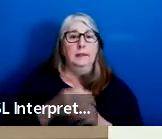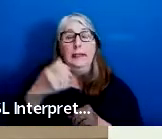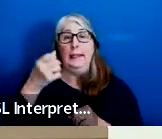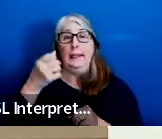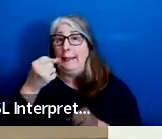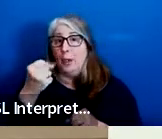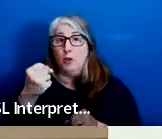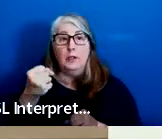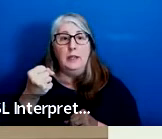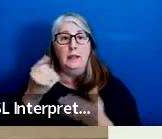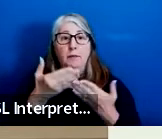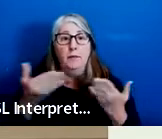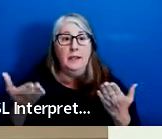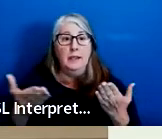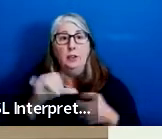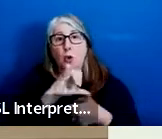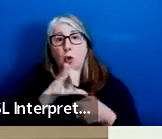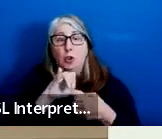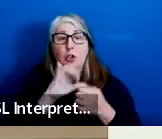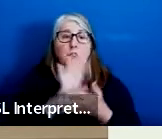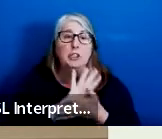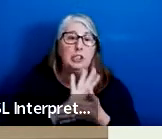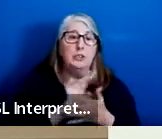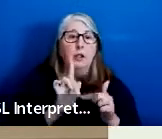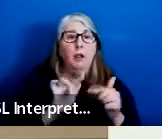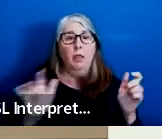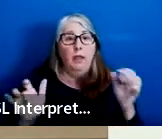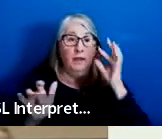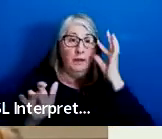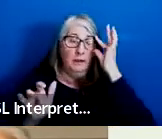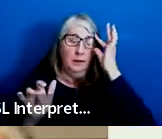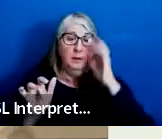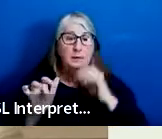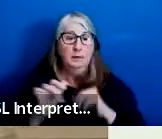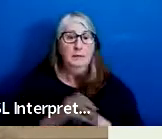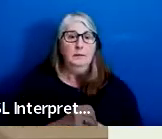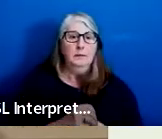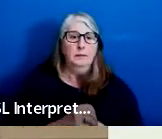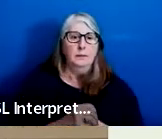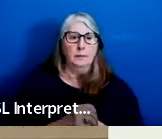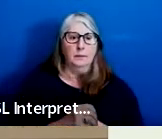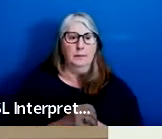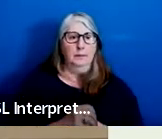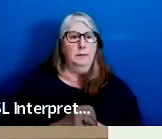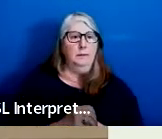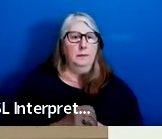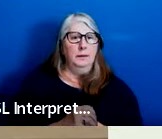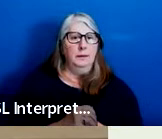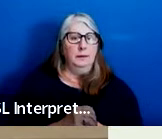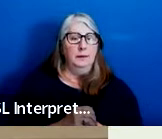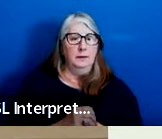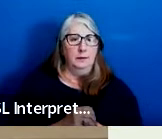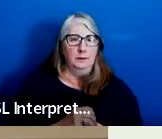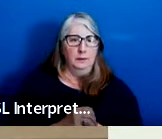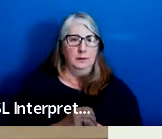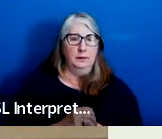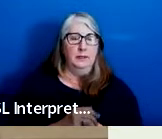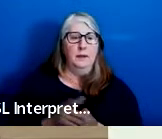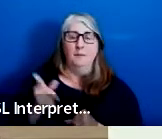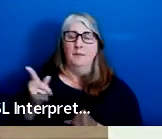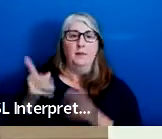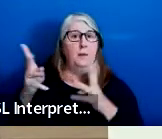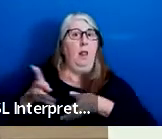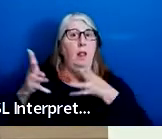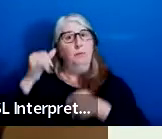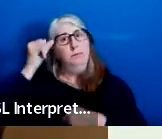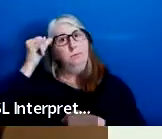this may have been in my fridge for about 4 months. We've yogurt, all found so those I can in the just, back of the fridge. Huh? We've all found those in the back of the fridge. Exactly. So then I